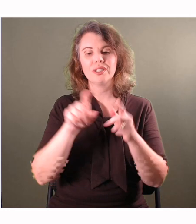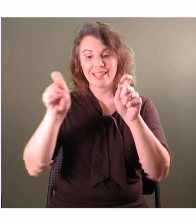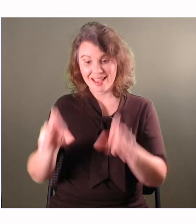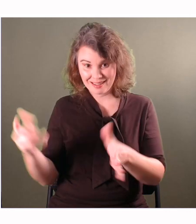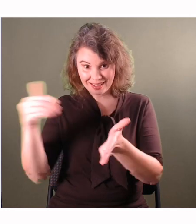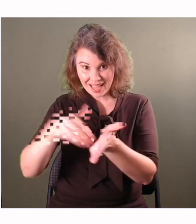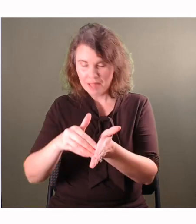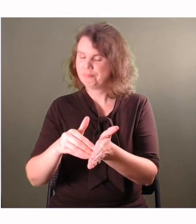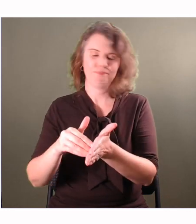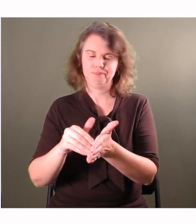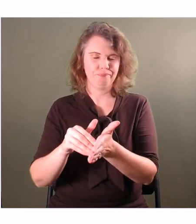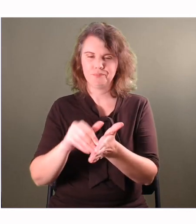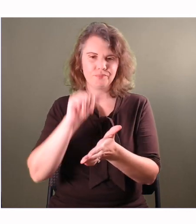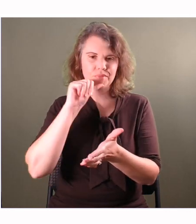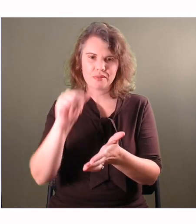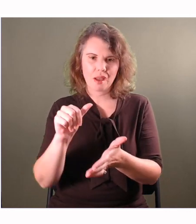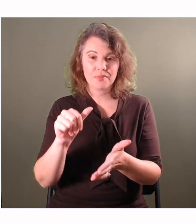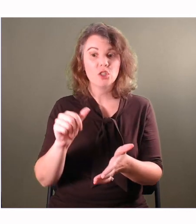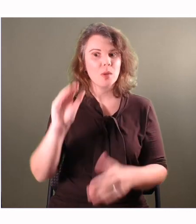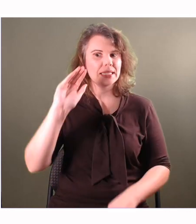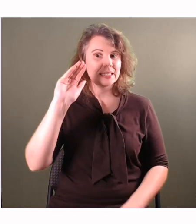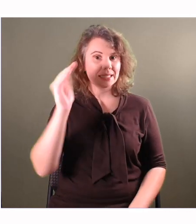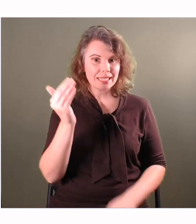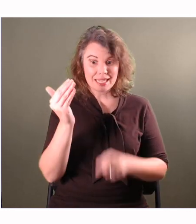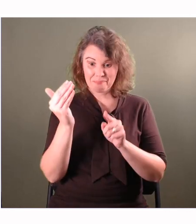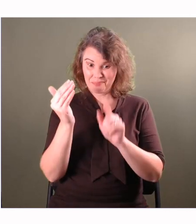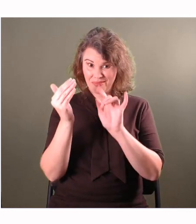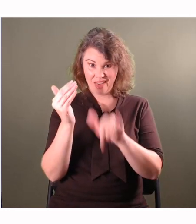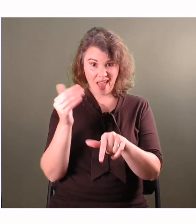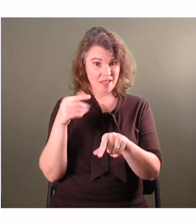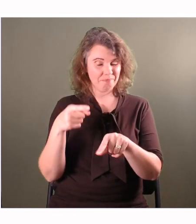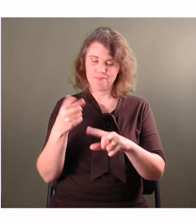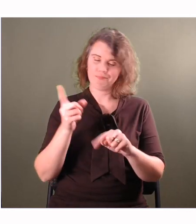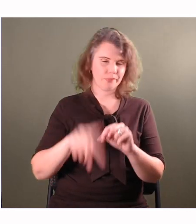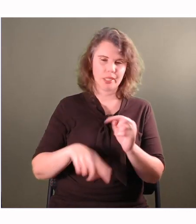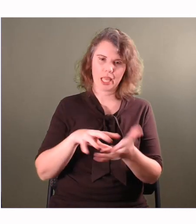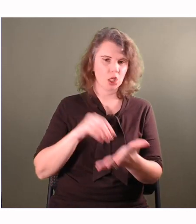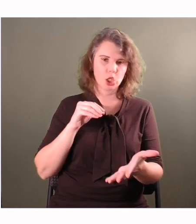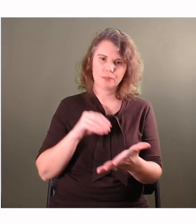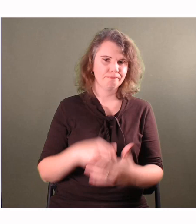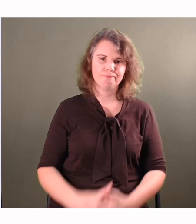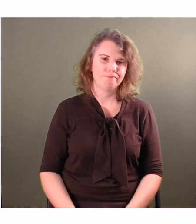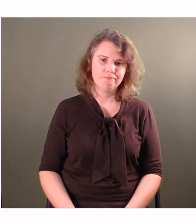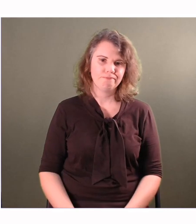day, and they still didn't do it. So it looks like this is unlearnable.